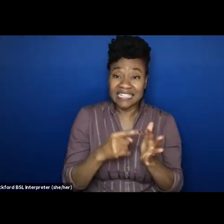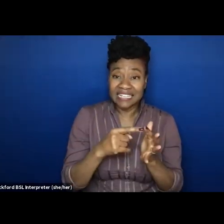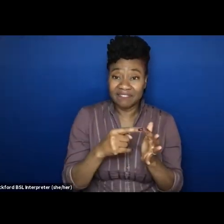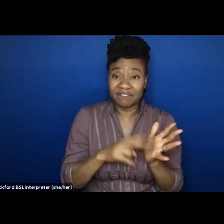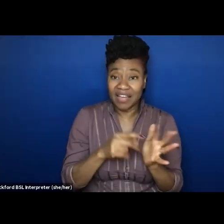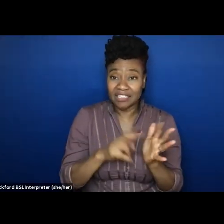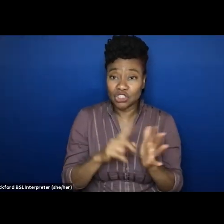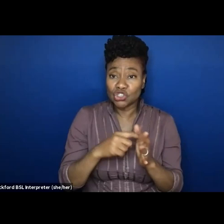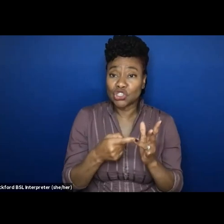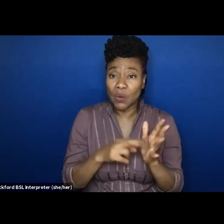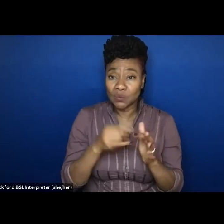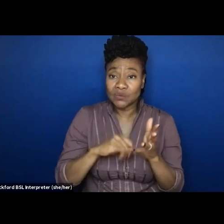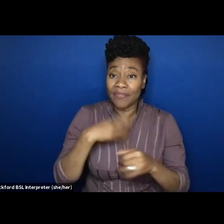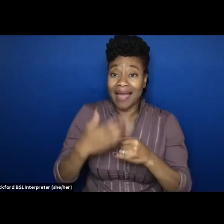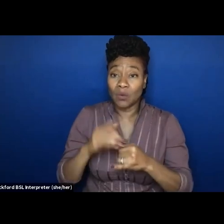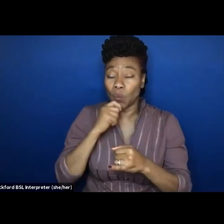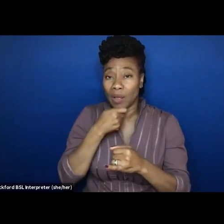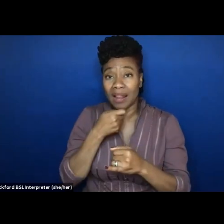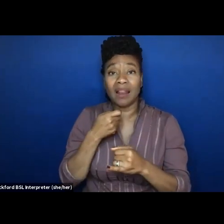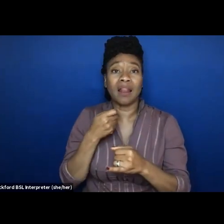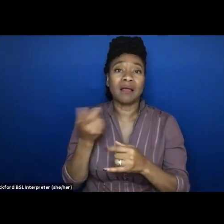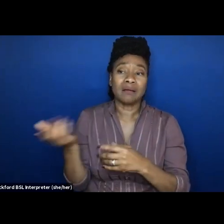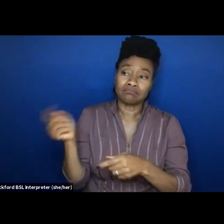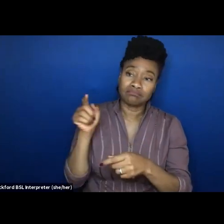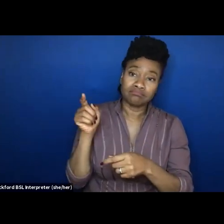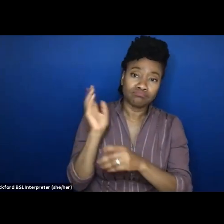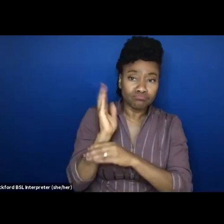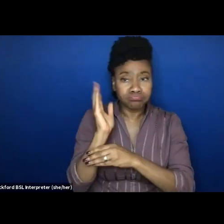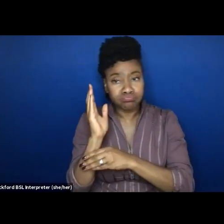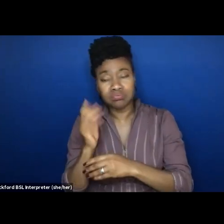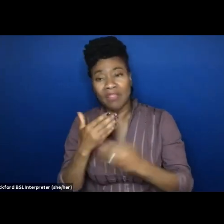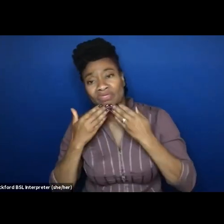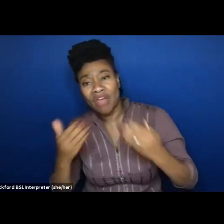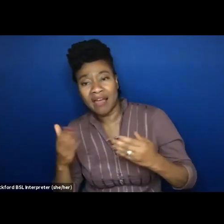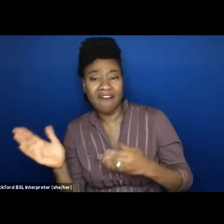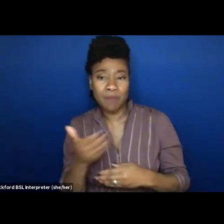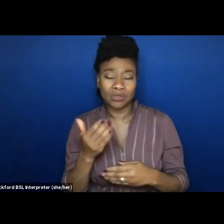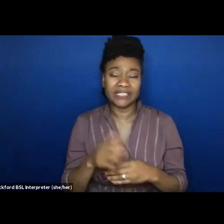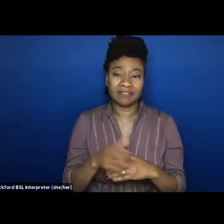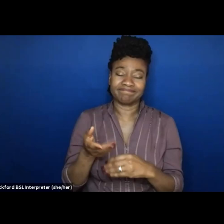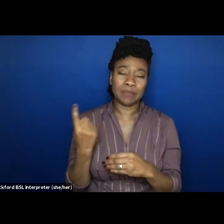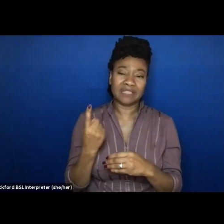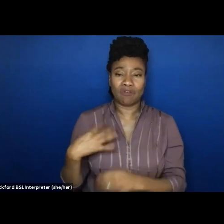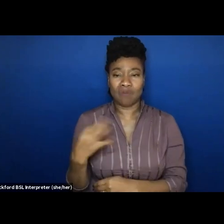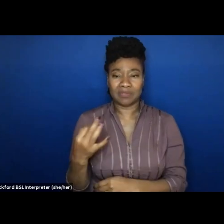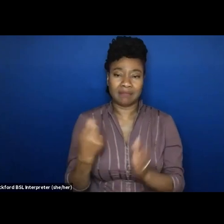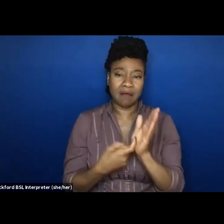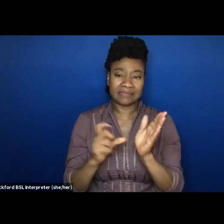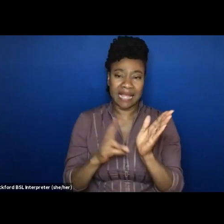on at the end to thank everybody on behalf of the RCN. So back now